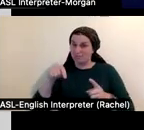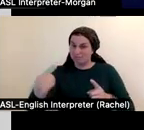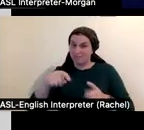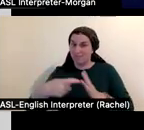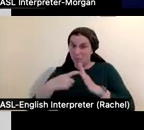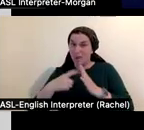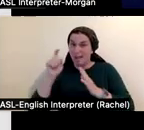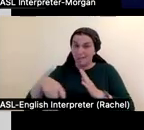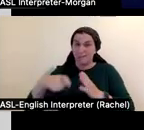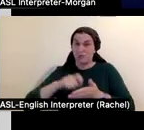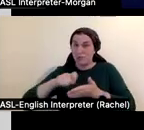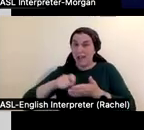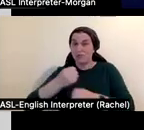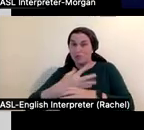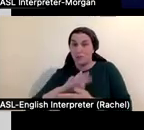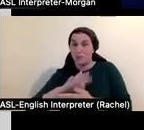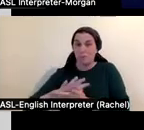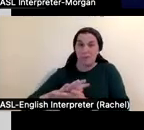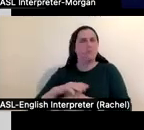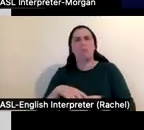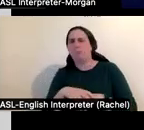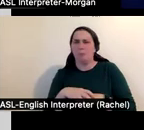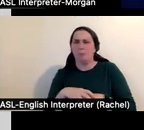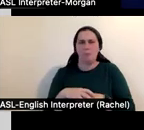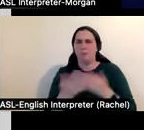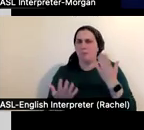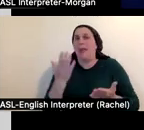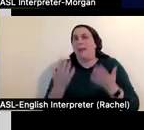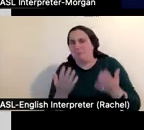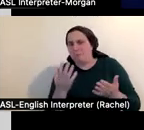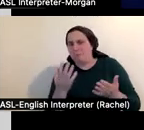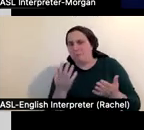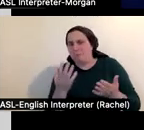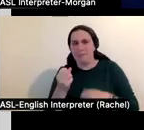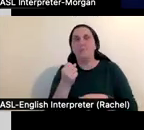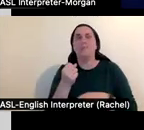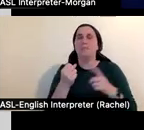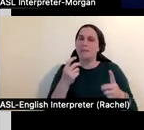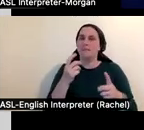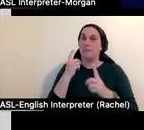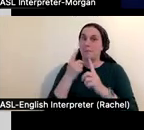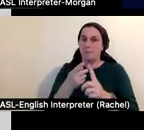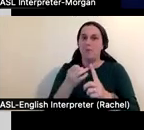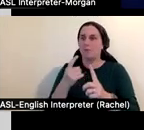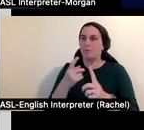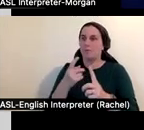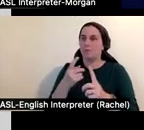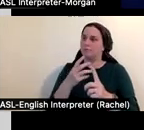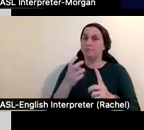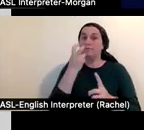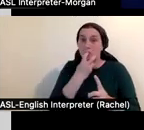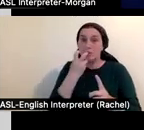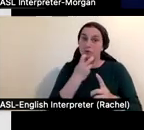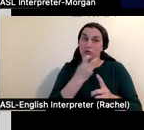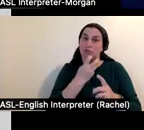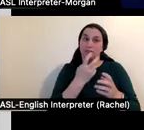on? I don't know. Like this is like what for my husband to like, is that correct? Is that correct? It's like, well, is it correct? Or sometimes like correct him is like,